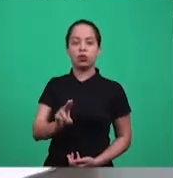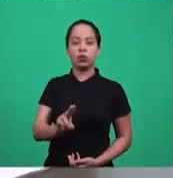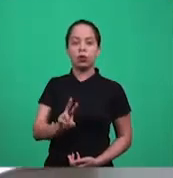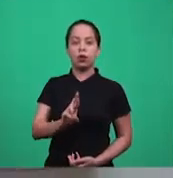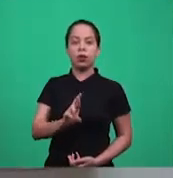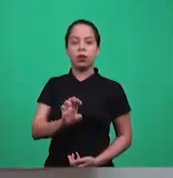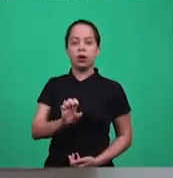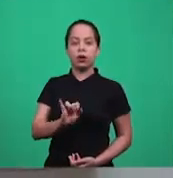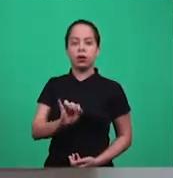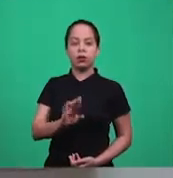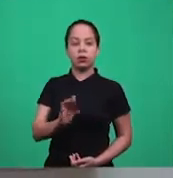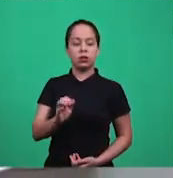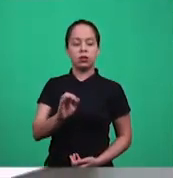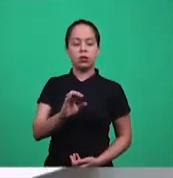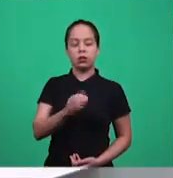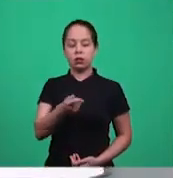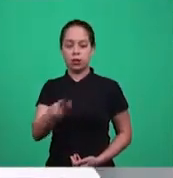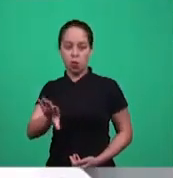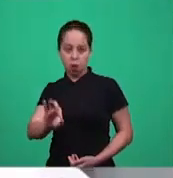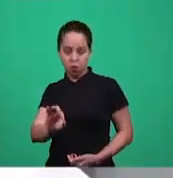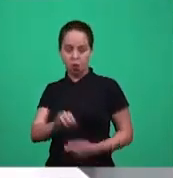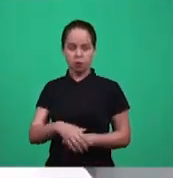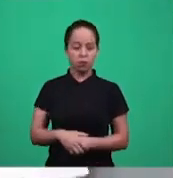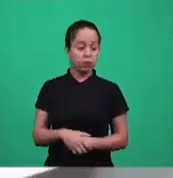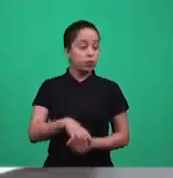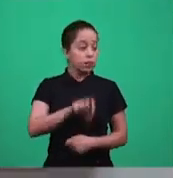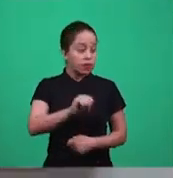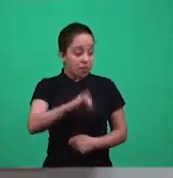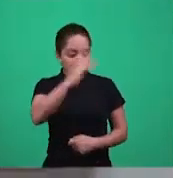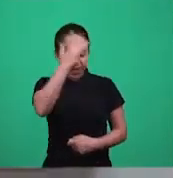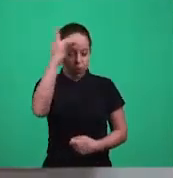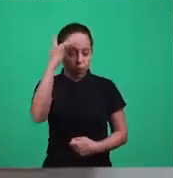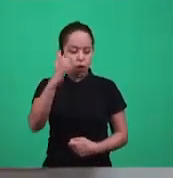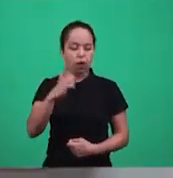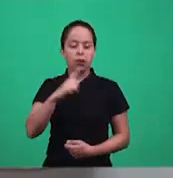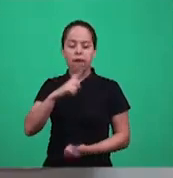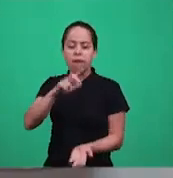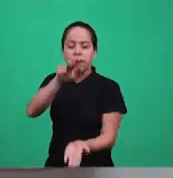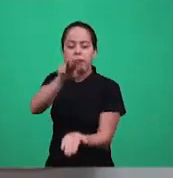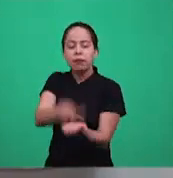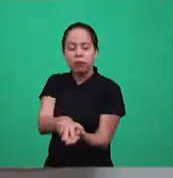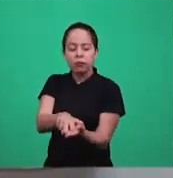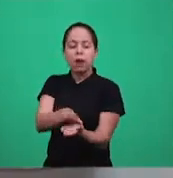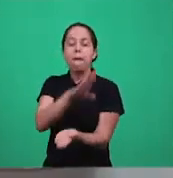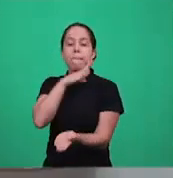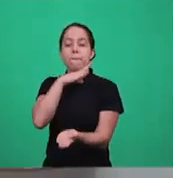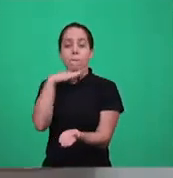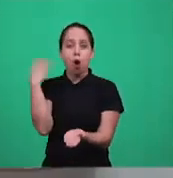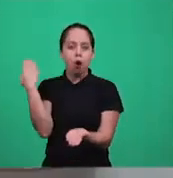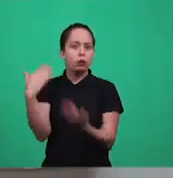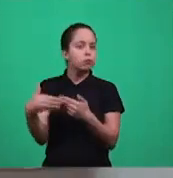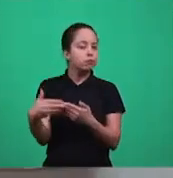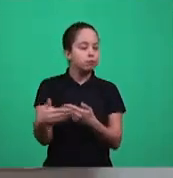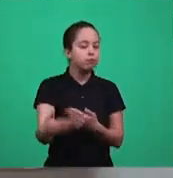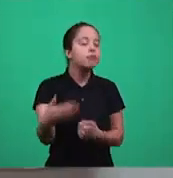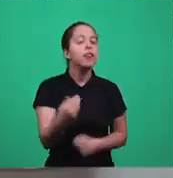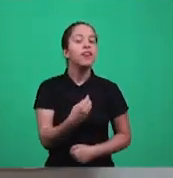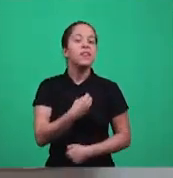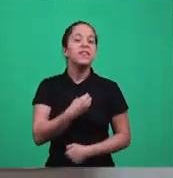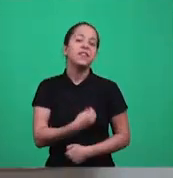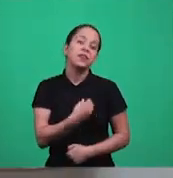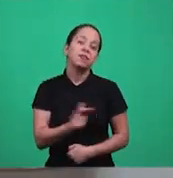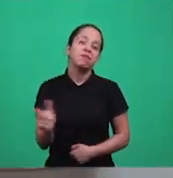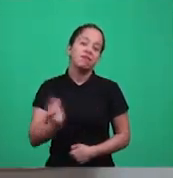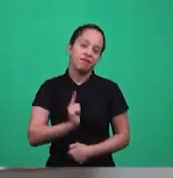And he, even though he is dead, he shall live. This is the difference of